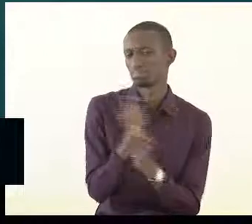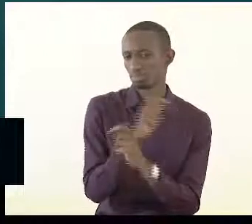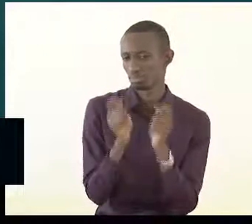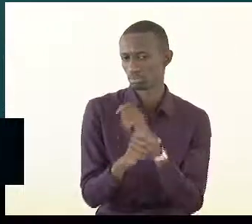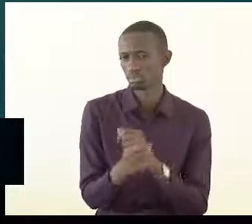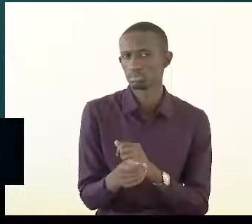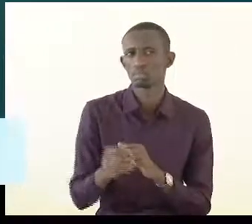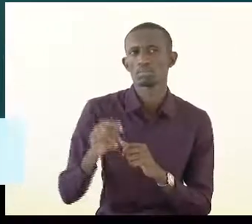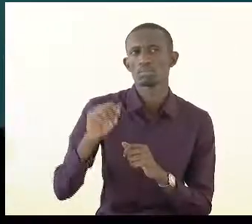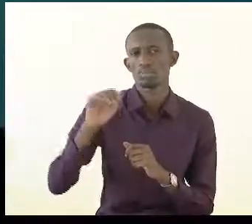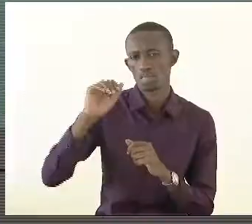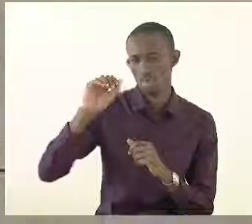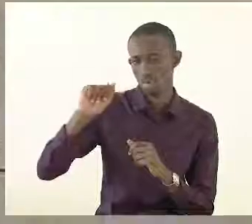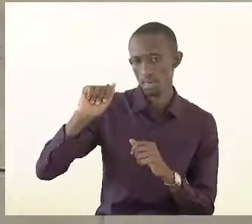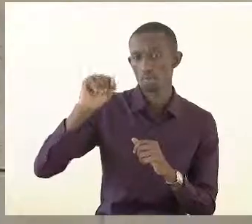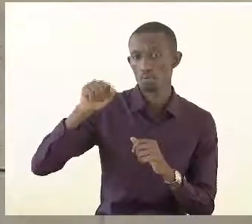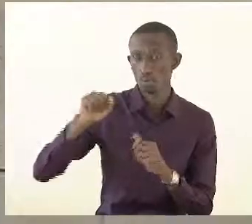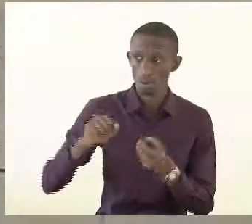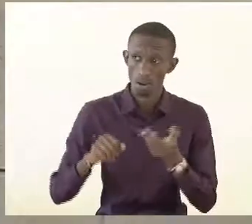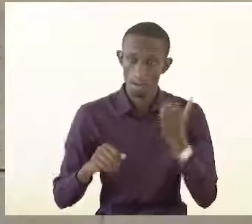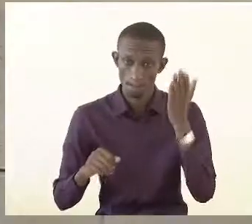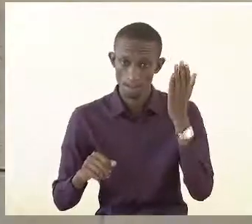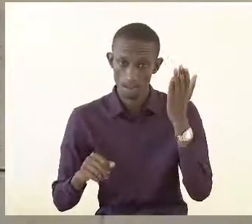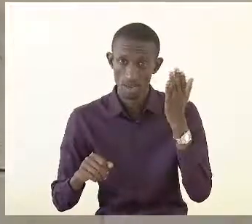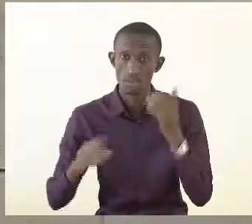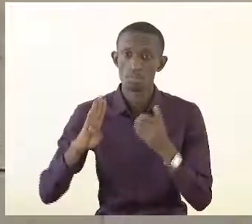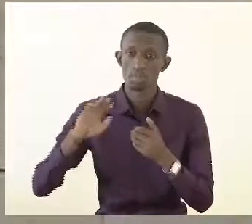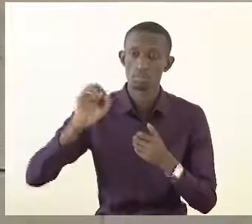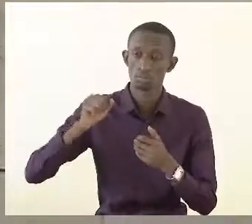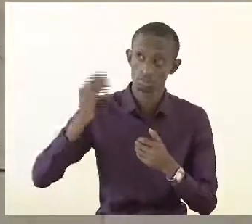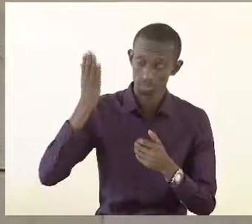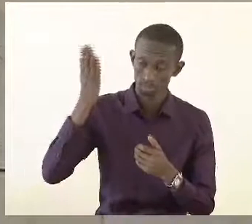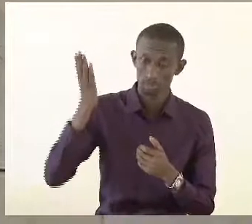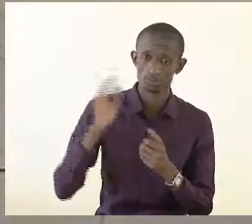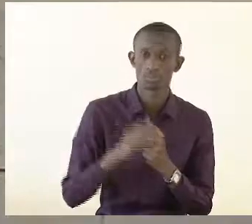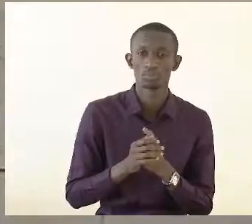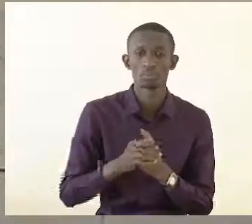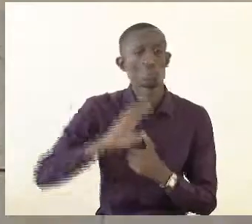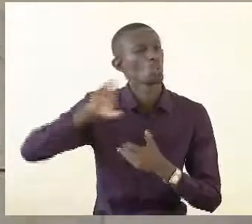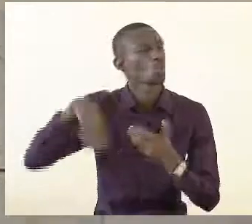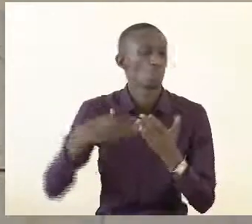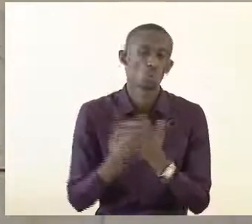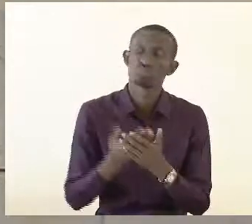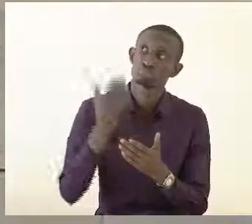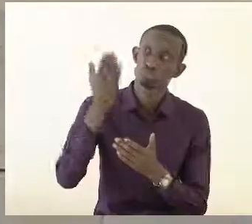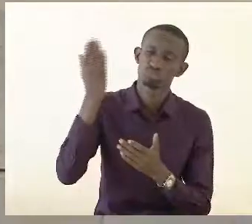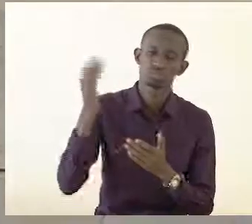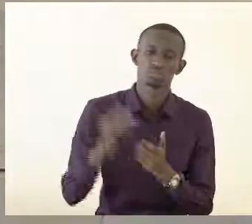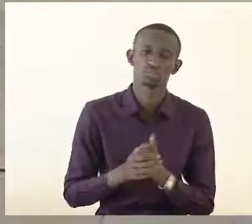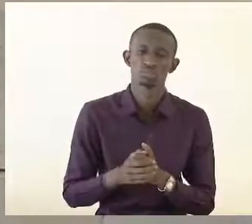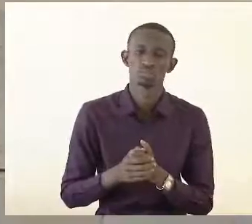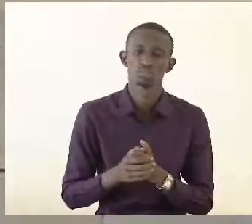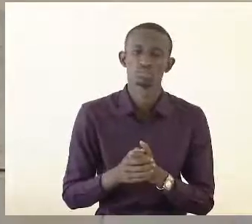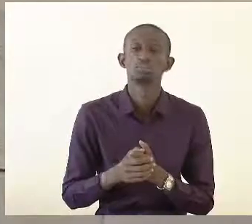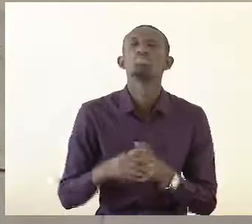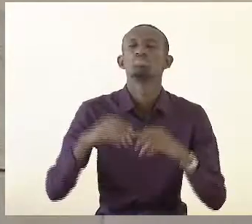be this one, B can be this one, A can be this one. So all these will undergo